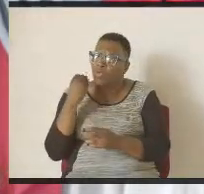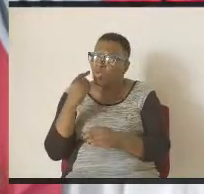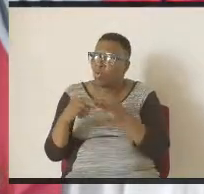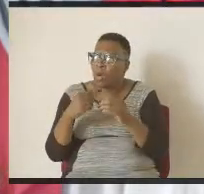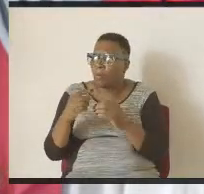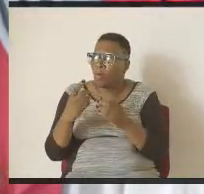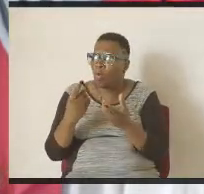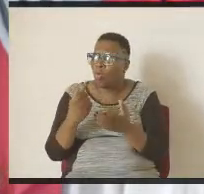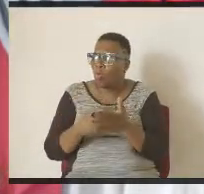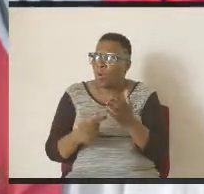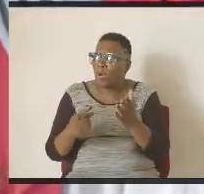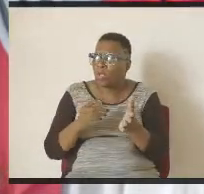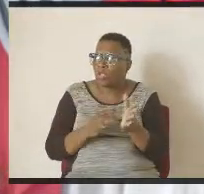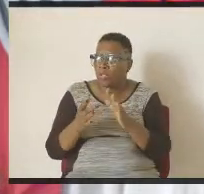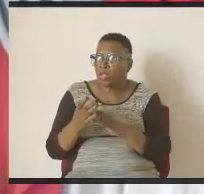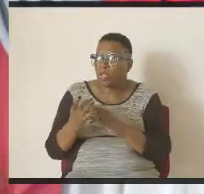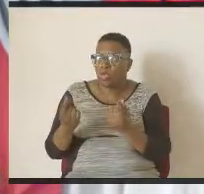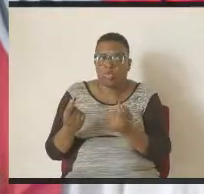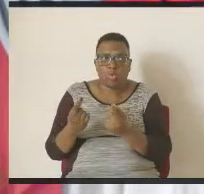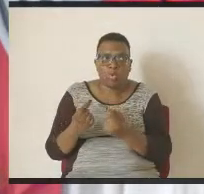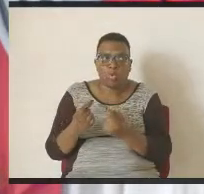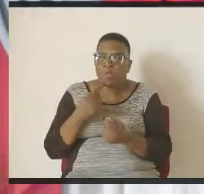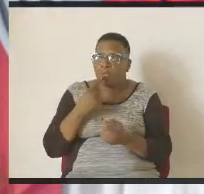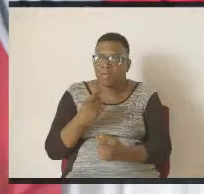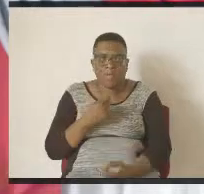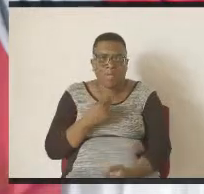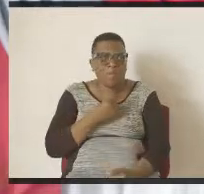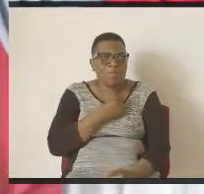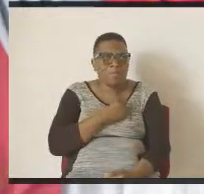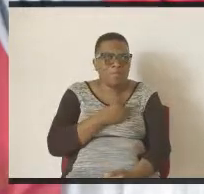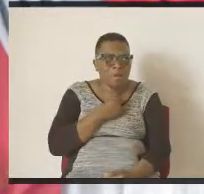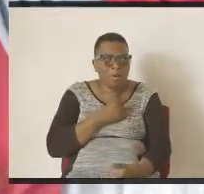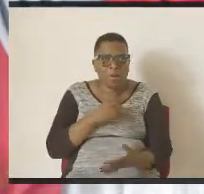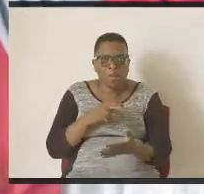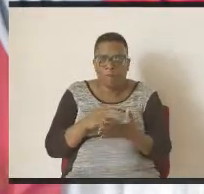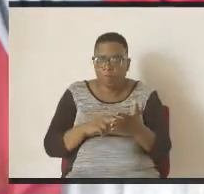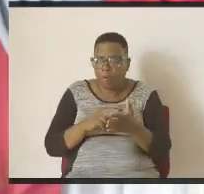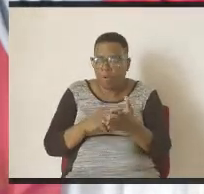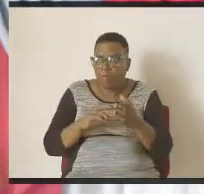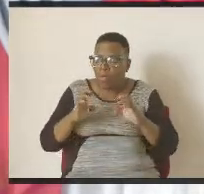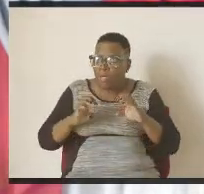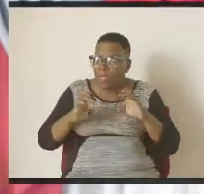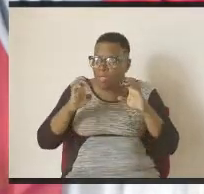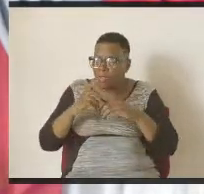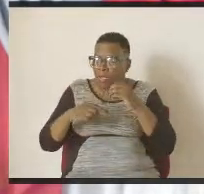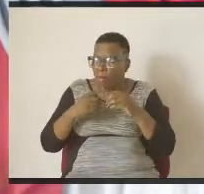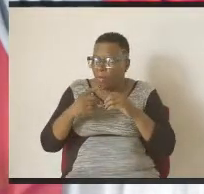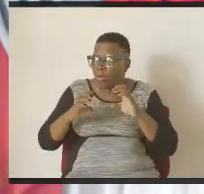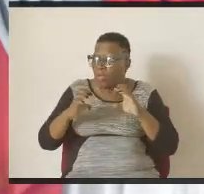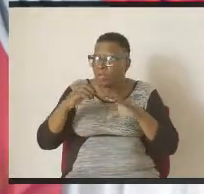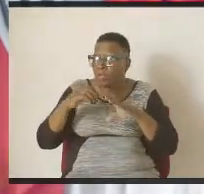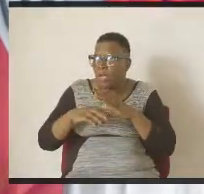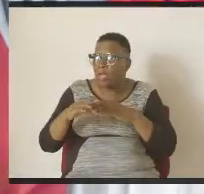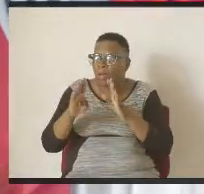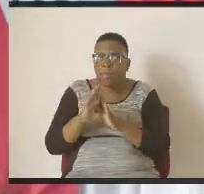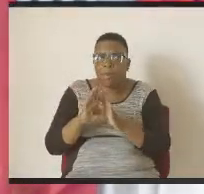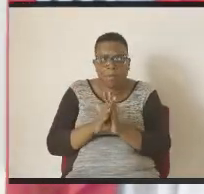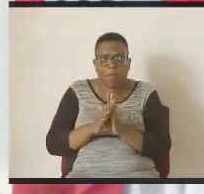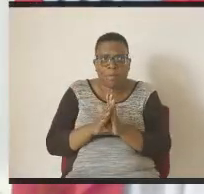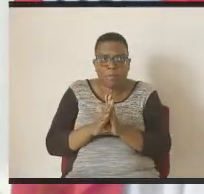to be apologizing for reading about it in the season and in the moment and in the place where it should be done. How ridiculous is